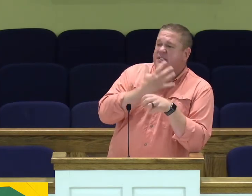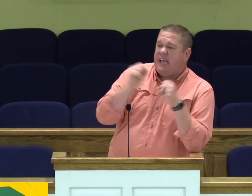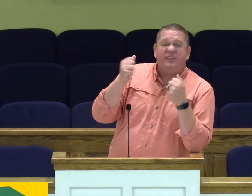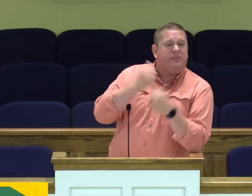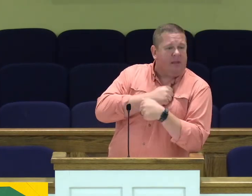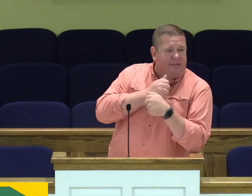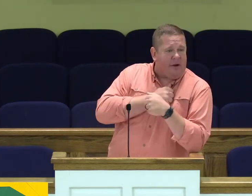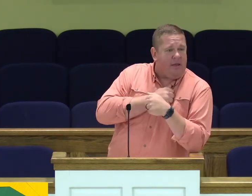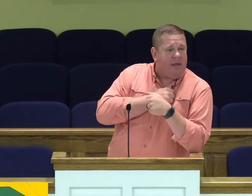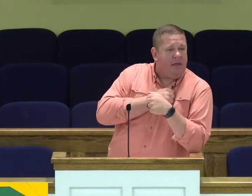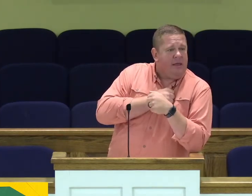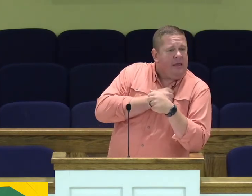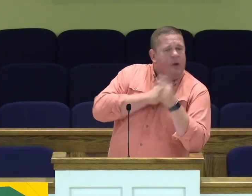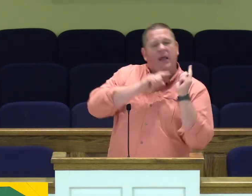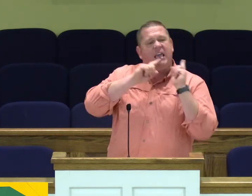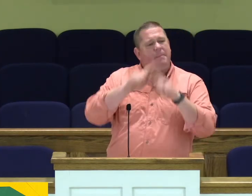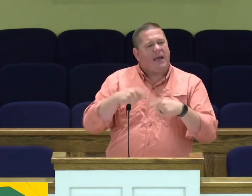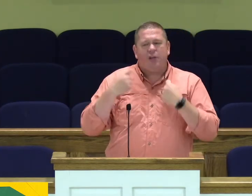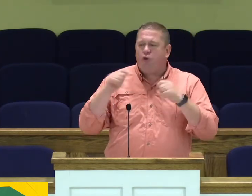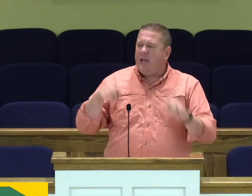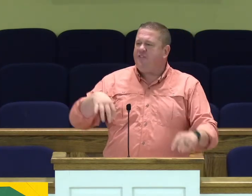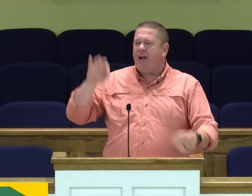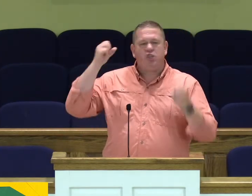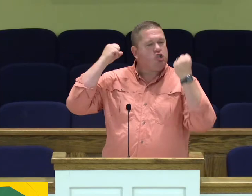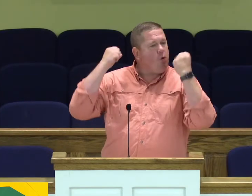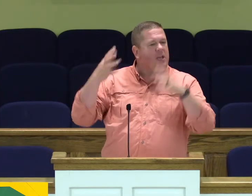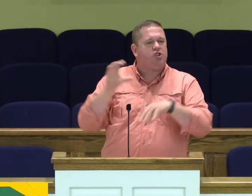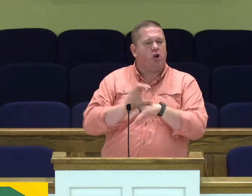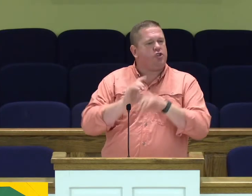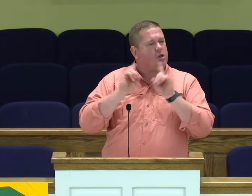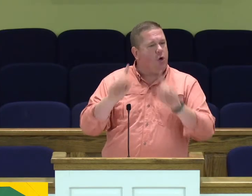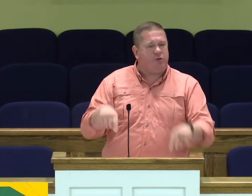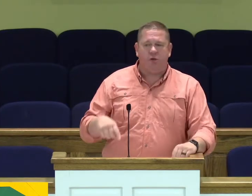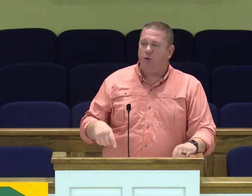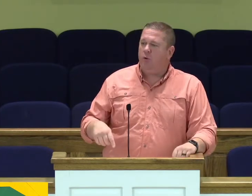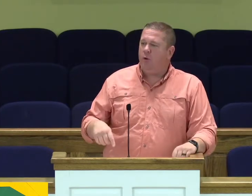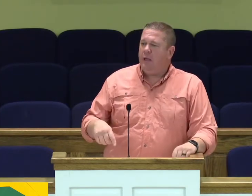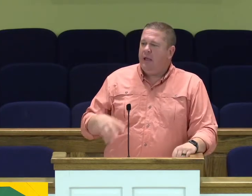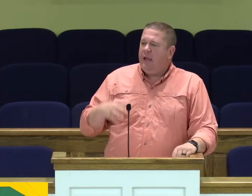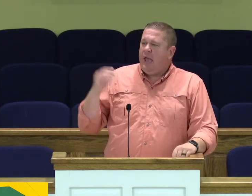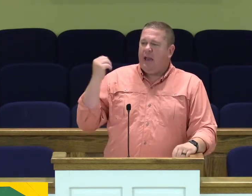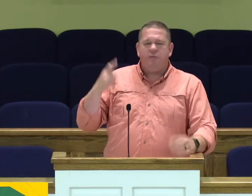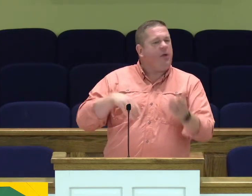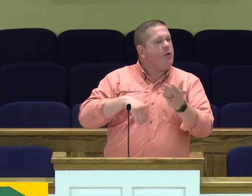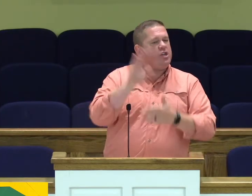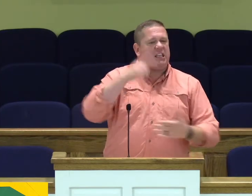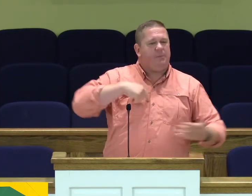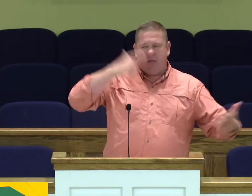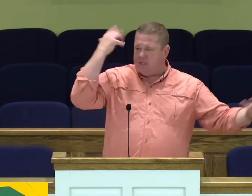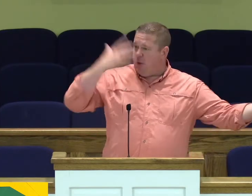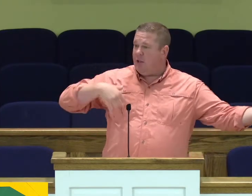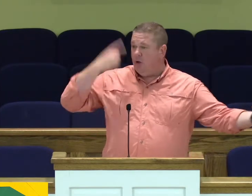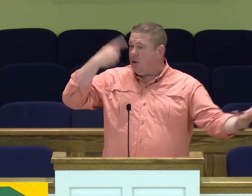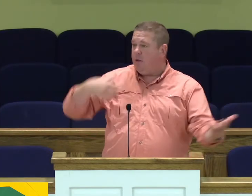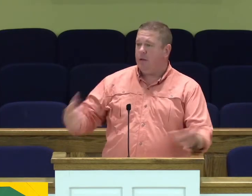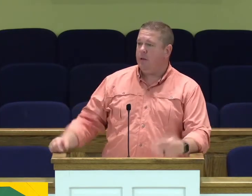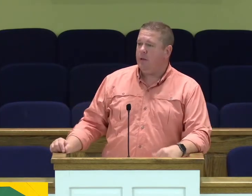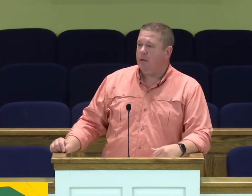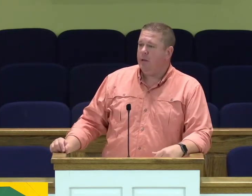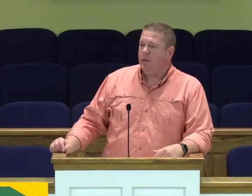he said, I got saved in the military. And when I came back, I tried to find so many churches to go to, and everybody rejected me because of the way I